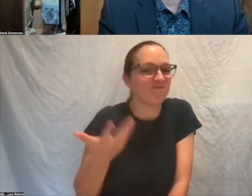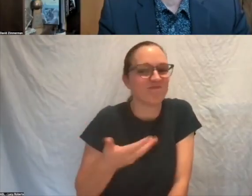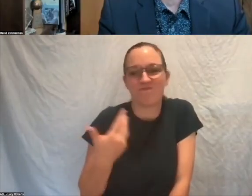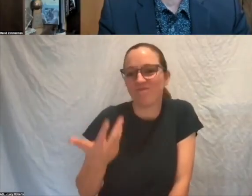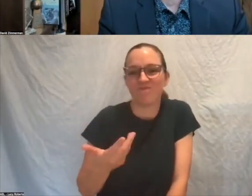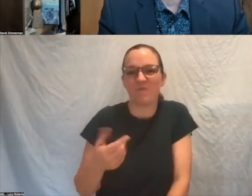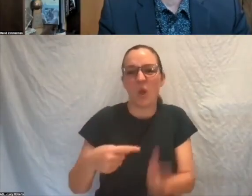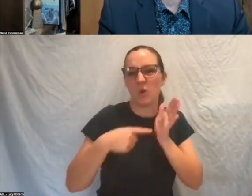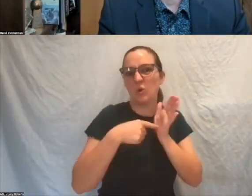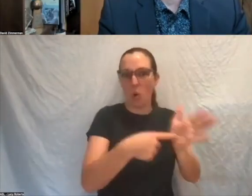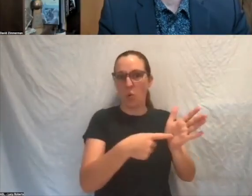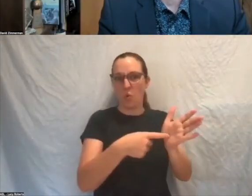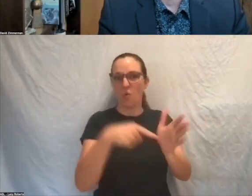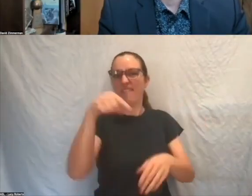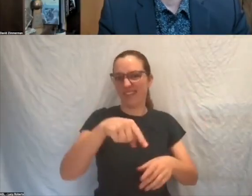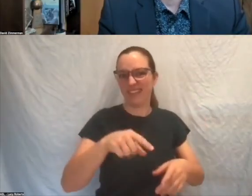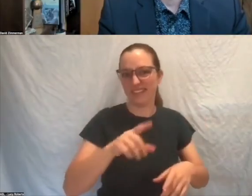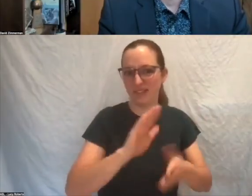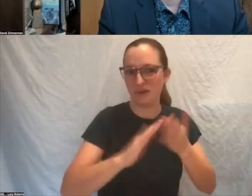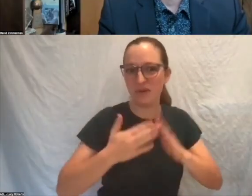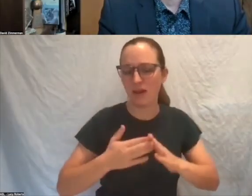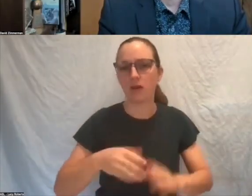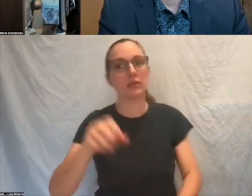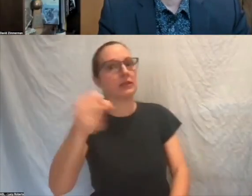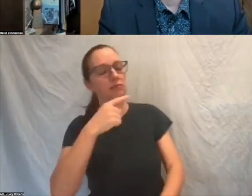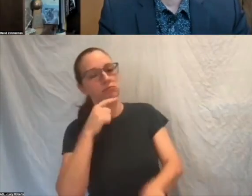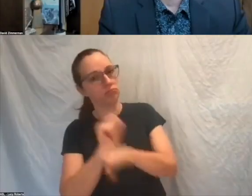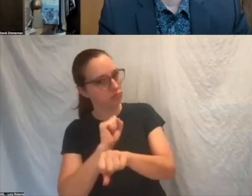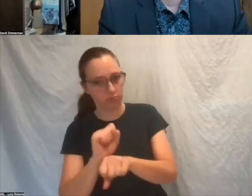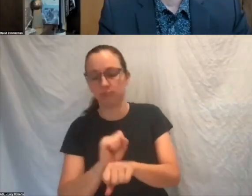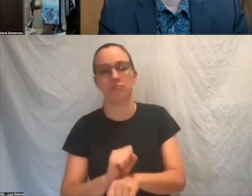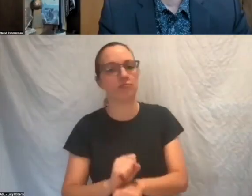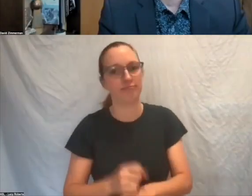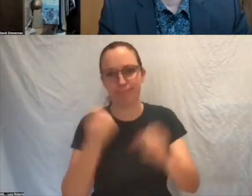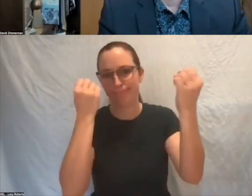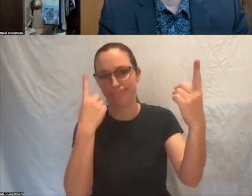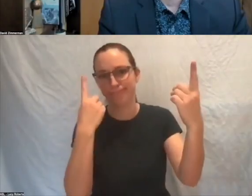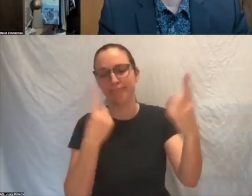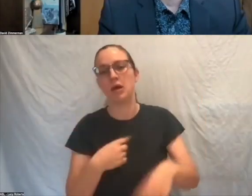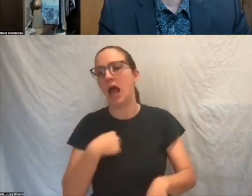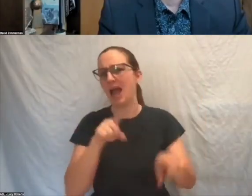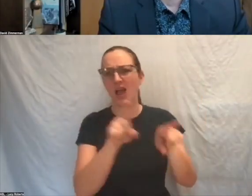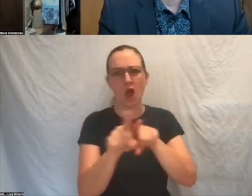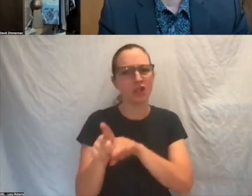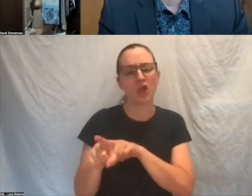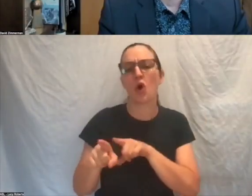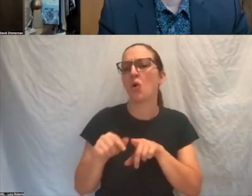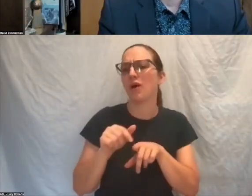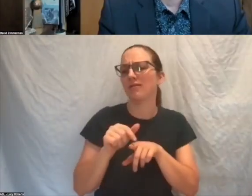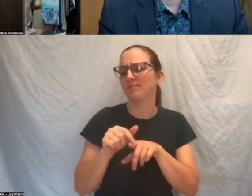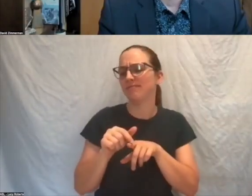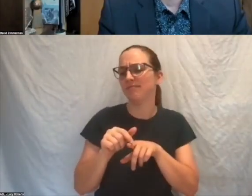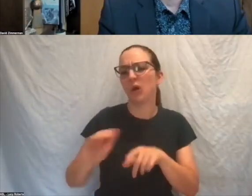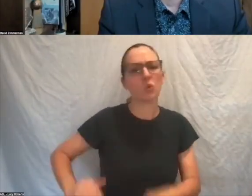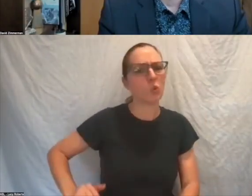showcase of that. totally. Because I totally feel you in the way that I also didn't really grow up with